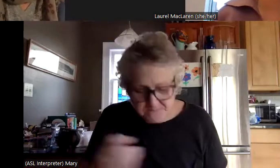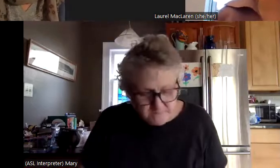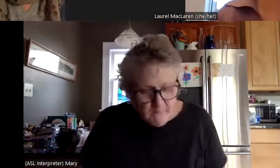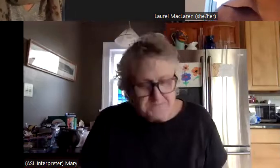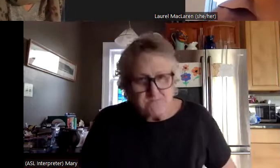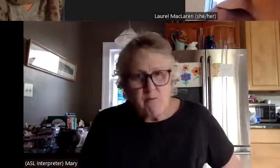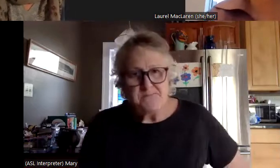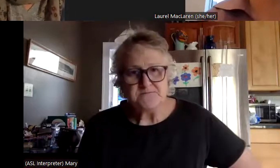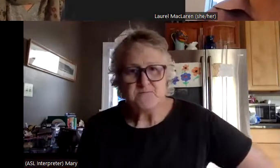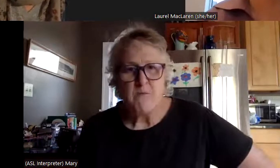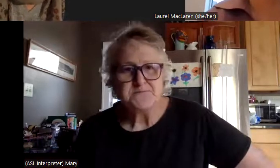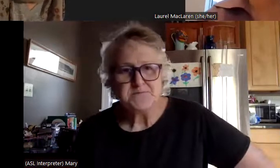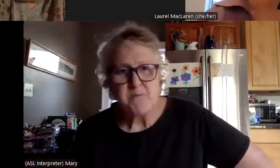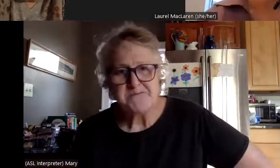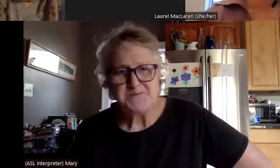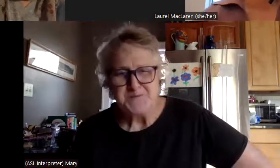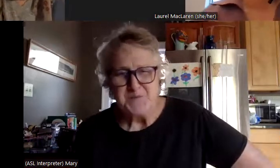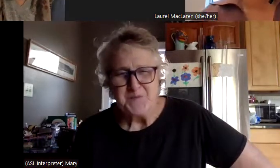you guys should come too.